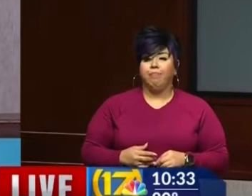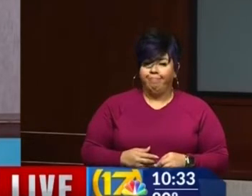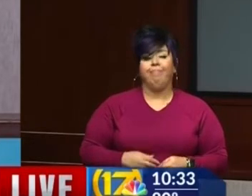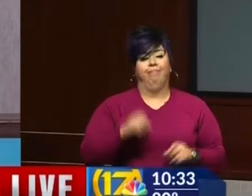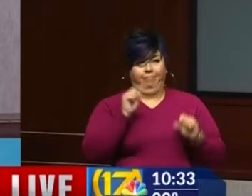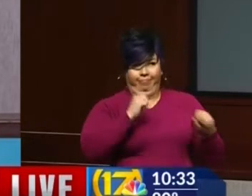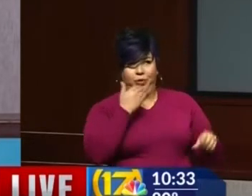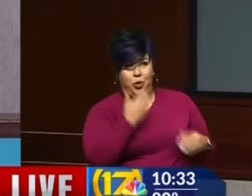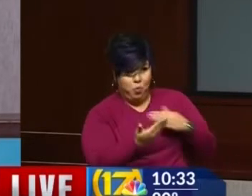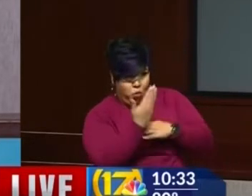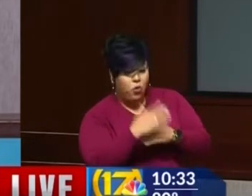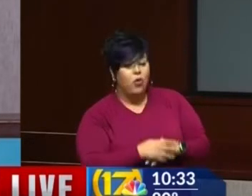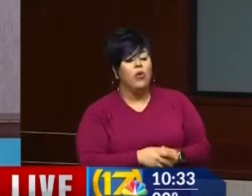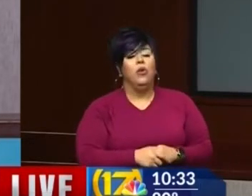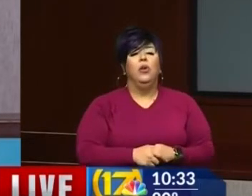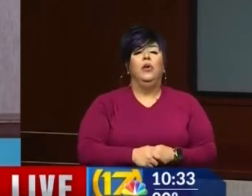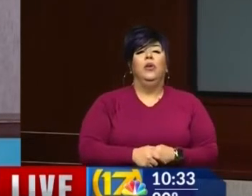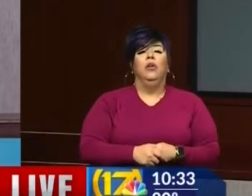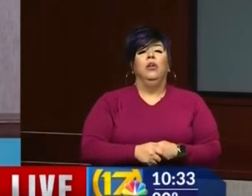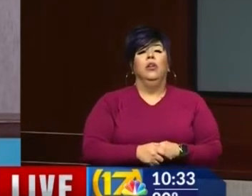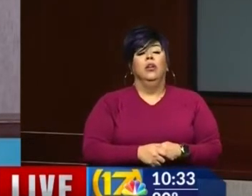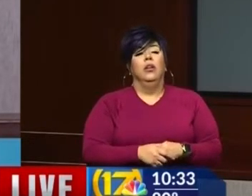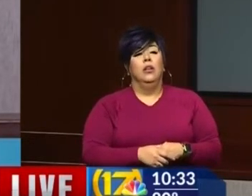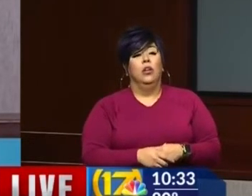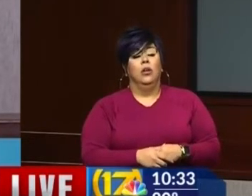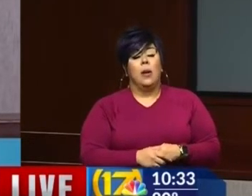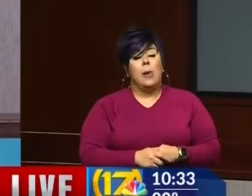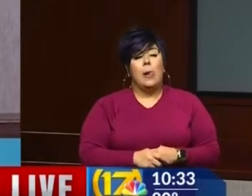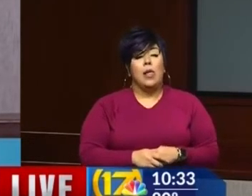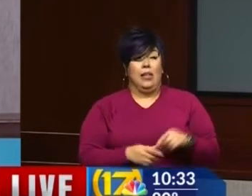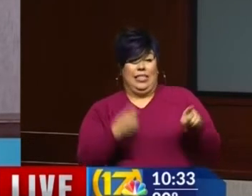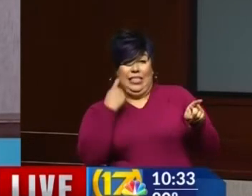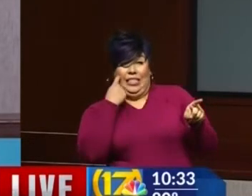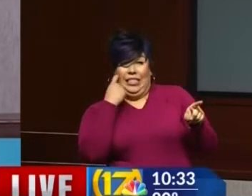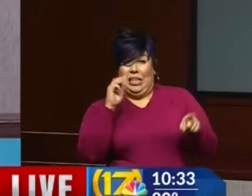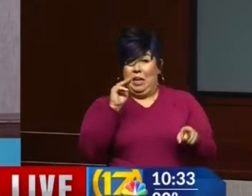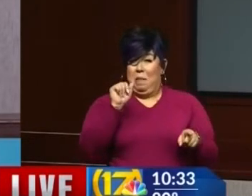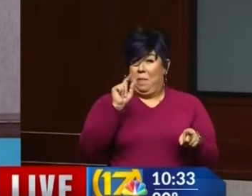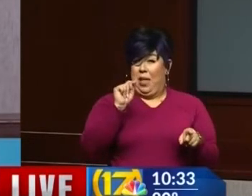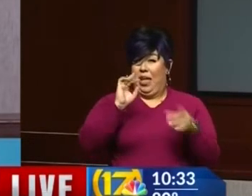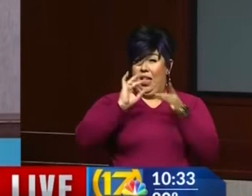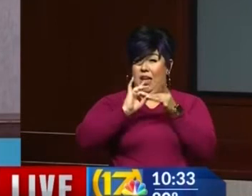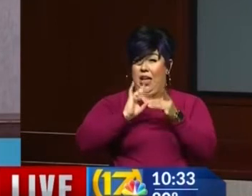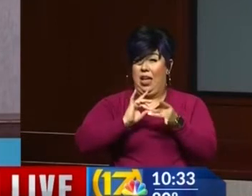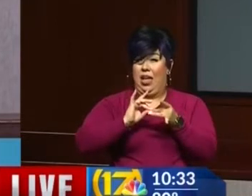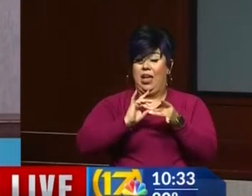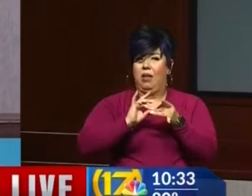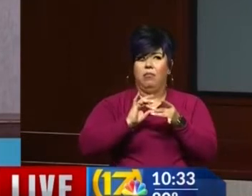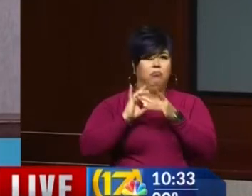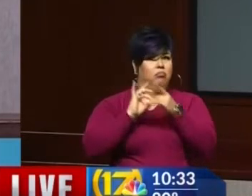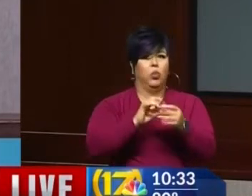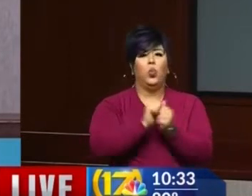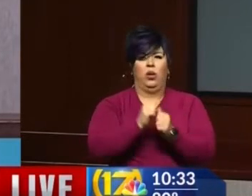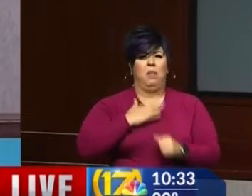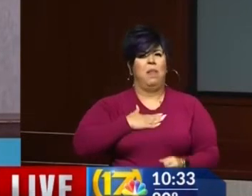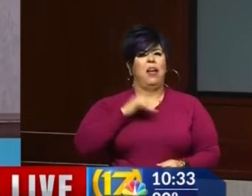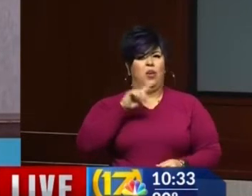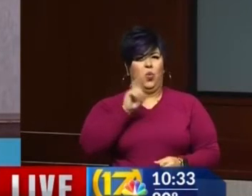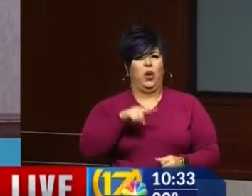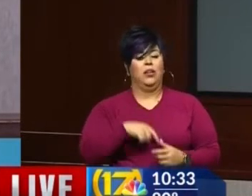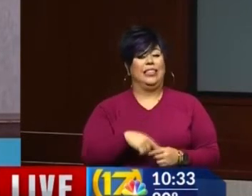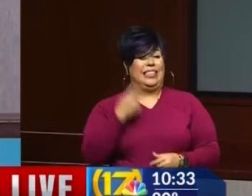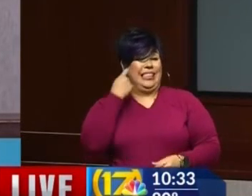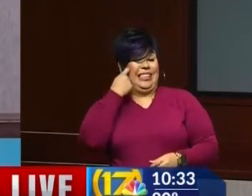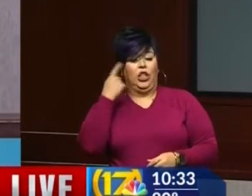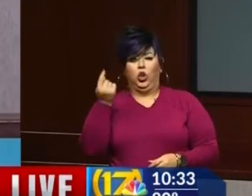Yes, good morning, everybody, and it's on that last note that Ryan was talking about that brings me to my question. On Tuesday, Matt